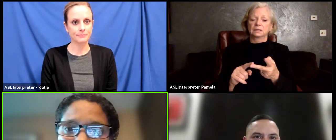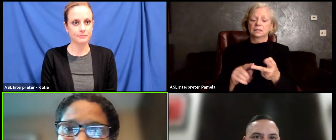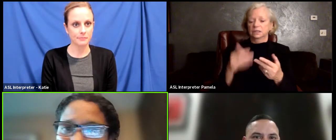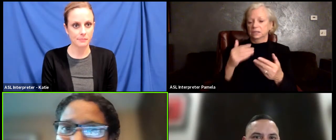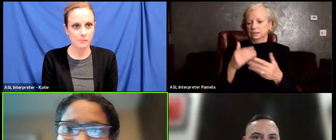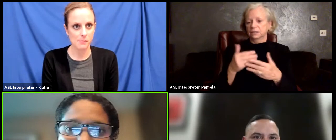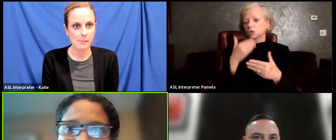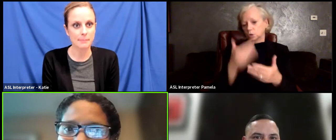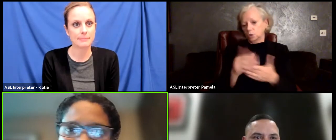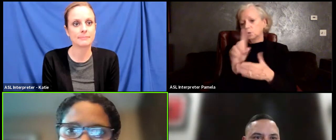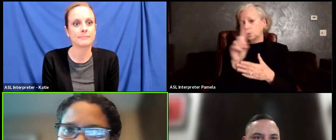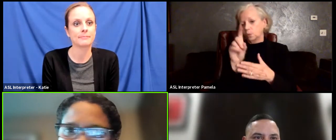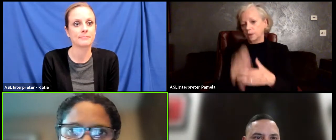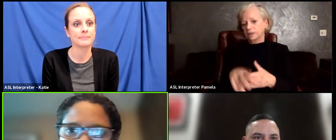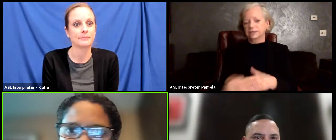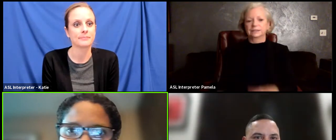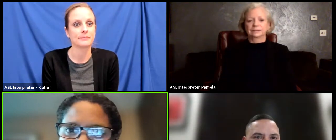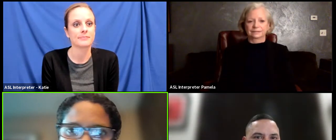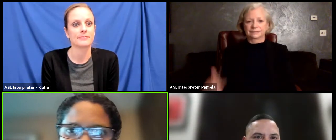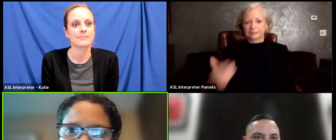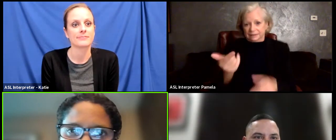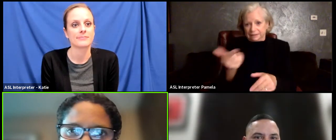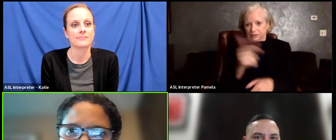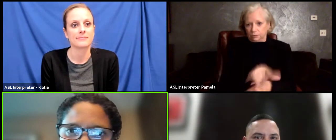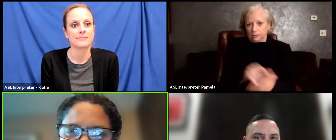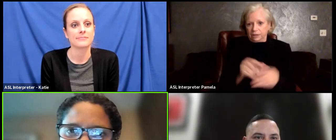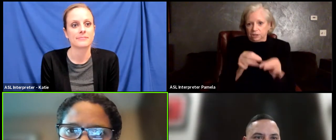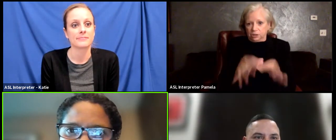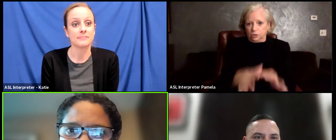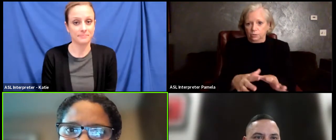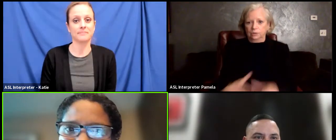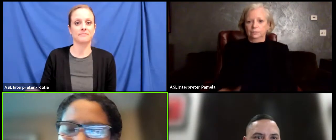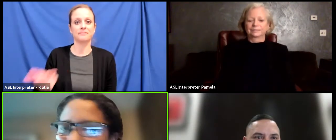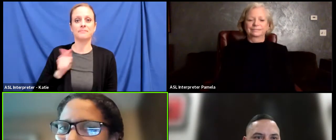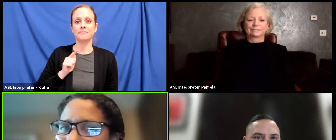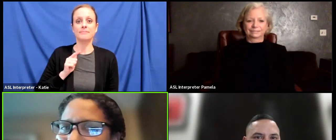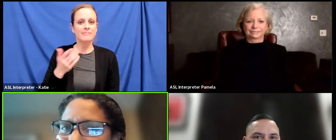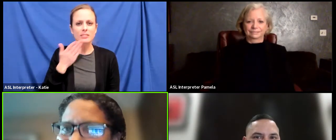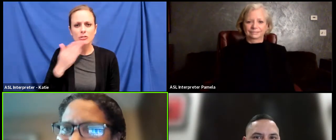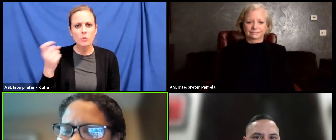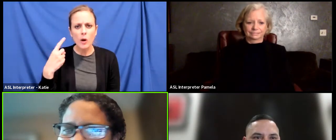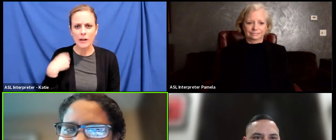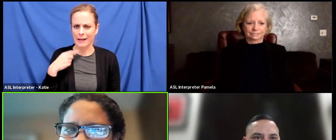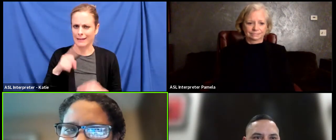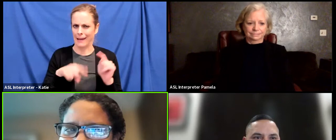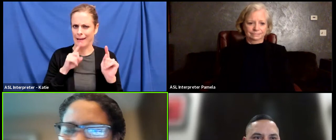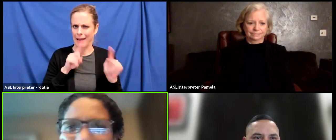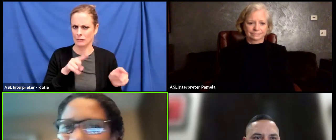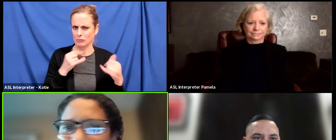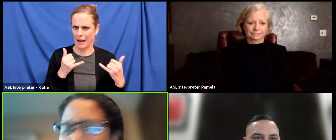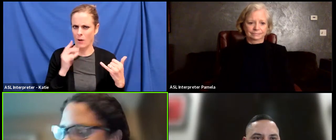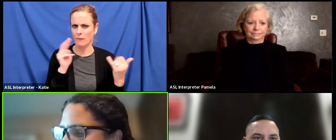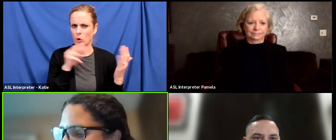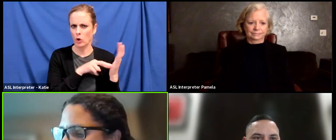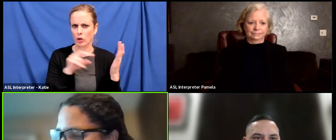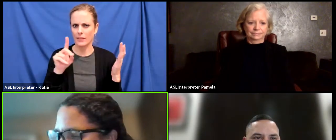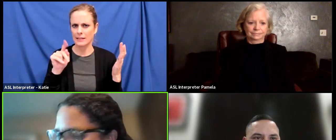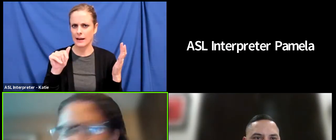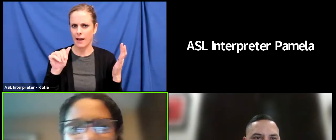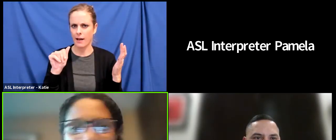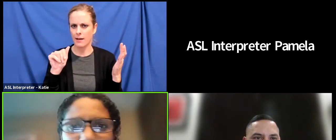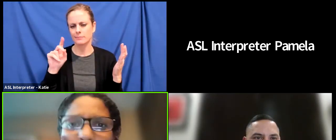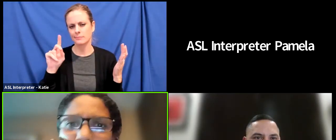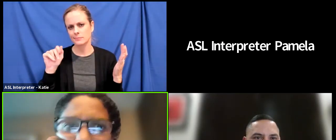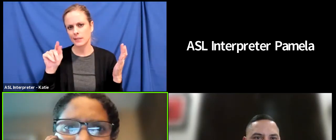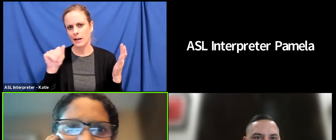great question, Aaron, that I could not answer right now. I would have to look at our data spreadsheets, but I'm going to suspect it's not different data than what